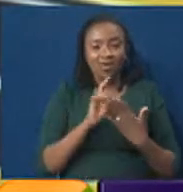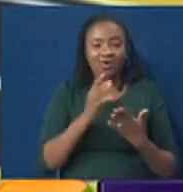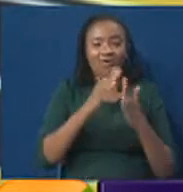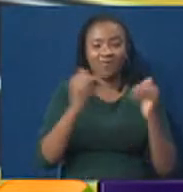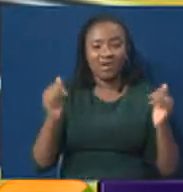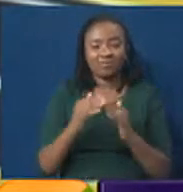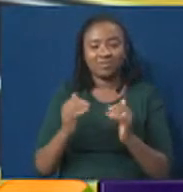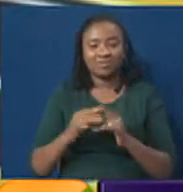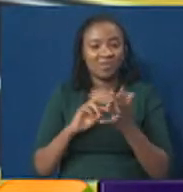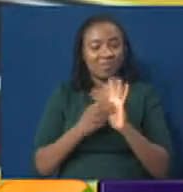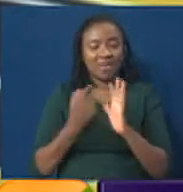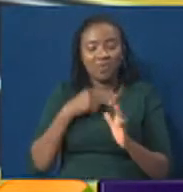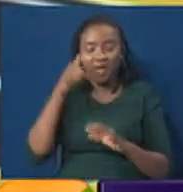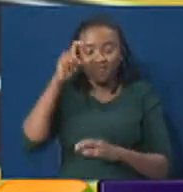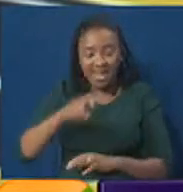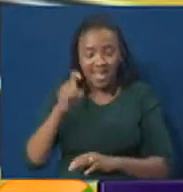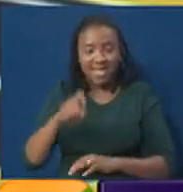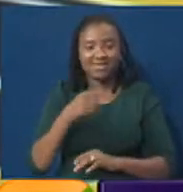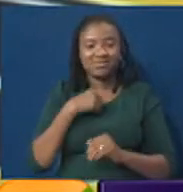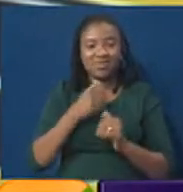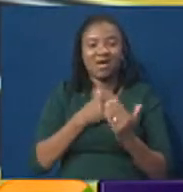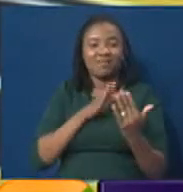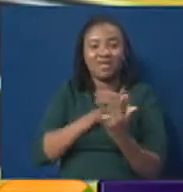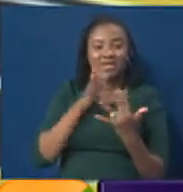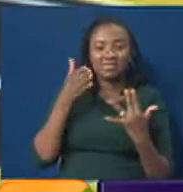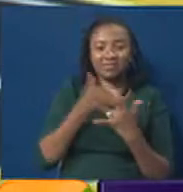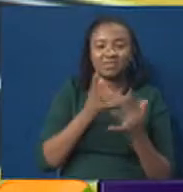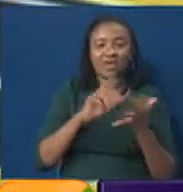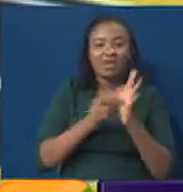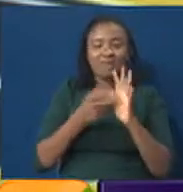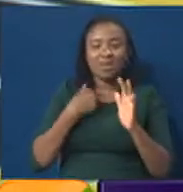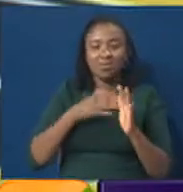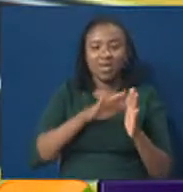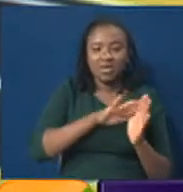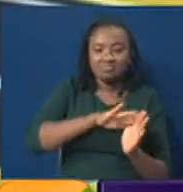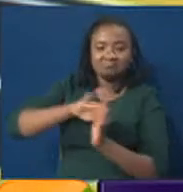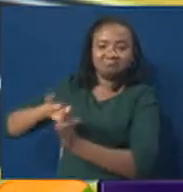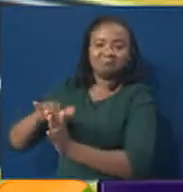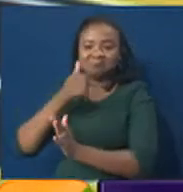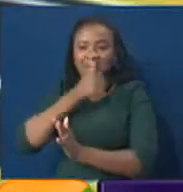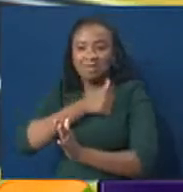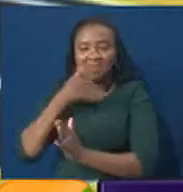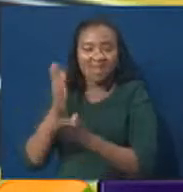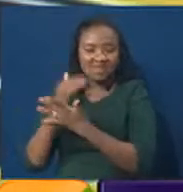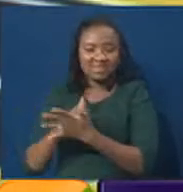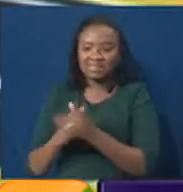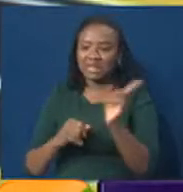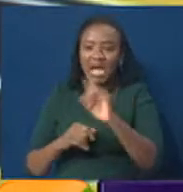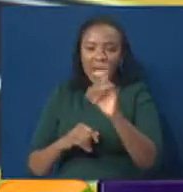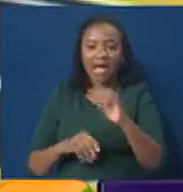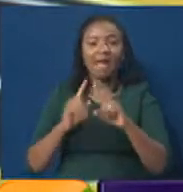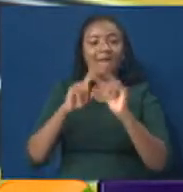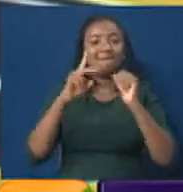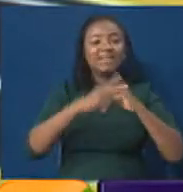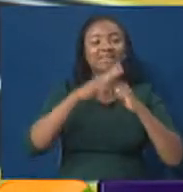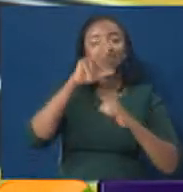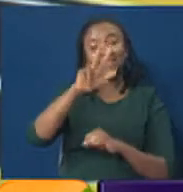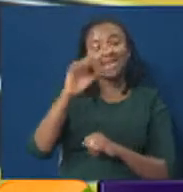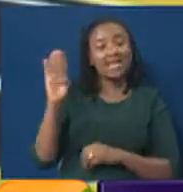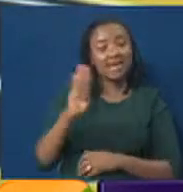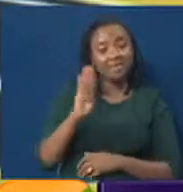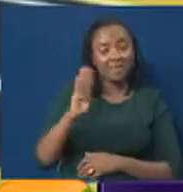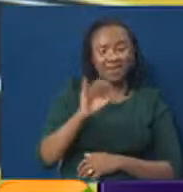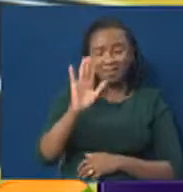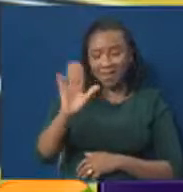need to have some intervention. And we're not saying we crowd out the private sector from this housing thing, but the 73 billion, which CS0